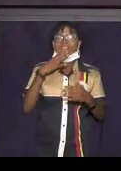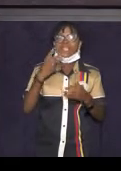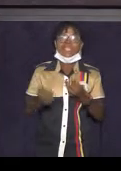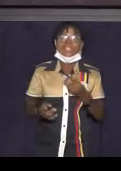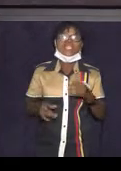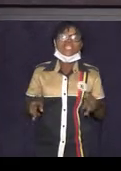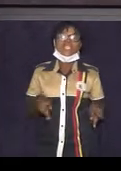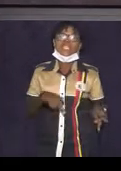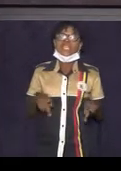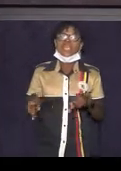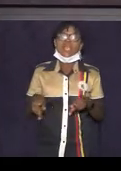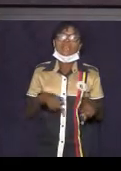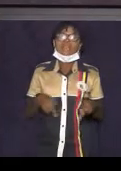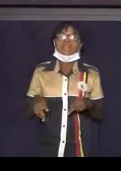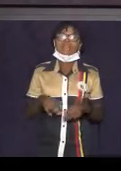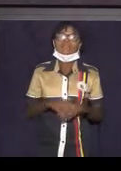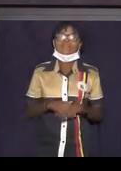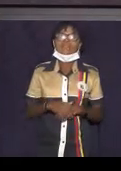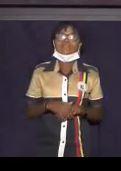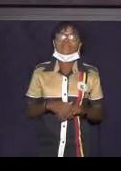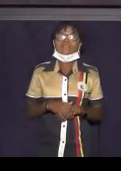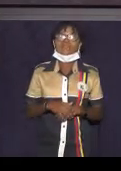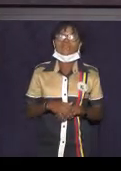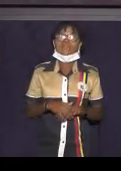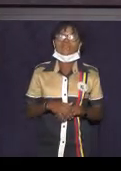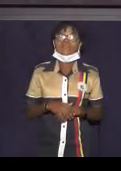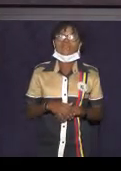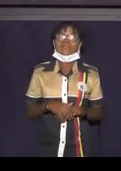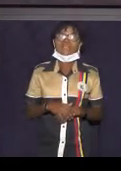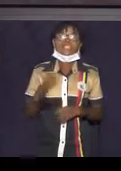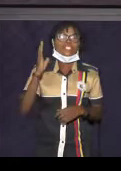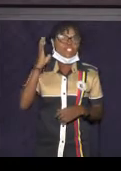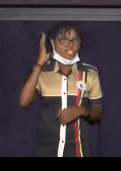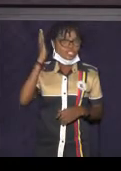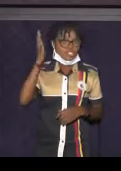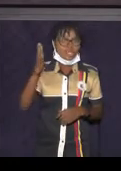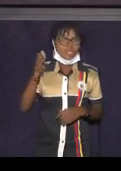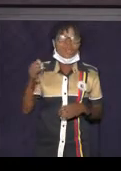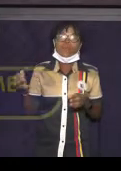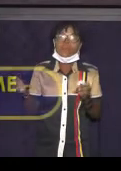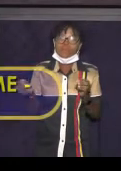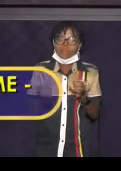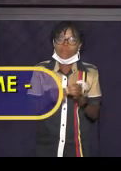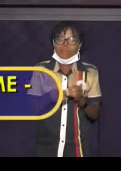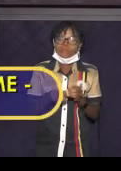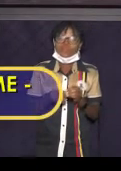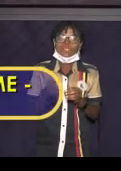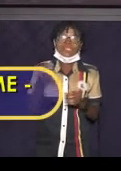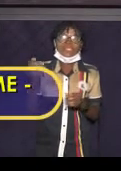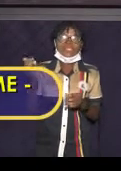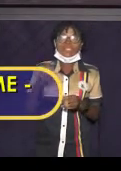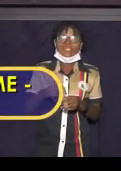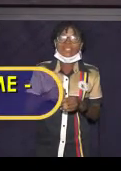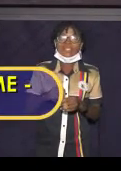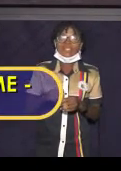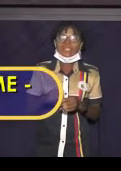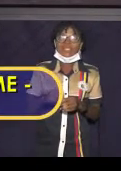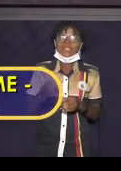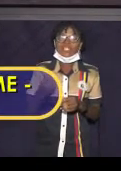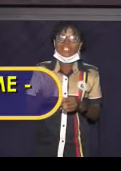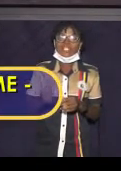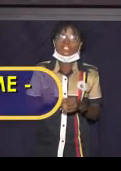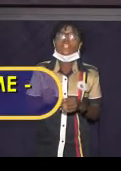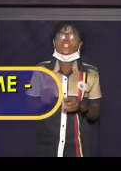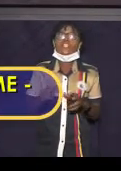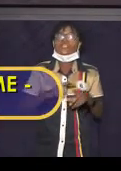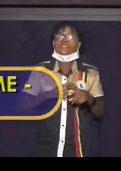I shall go and visit him after the party. Shall plus the verb